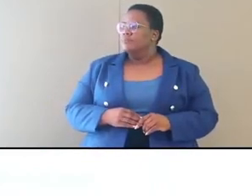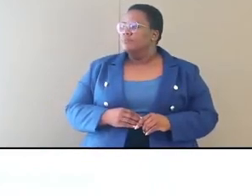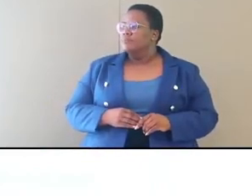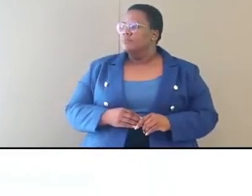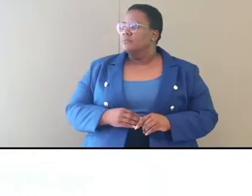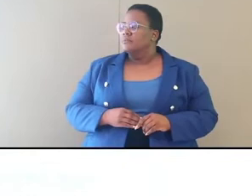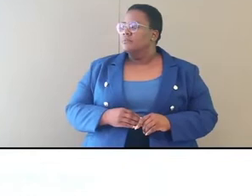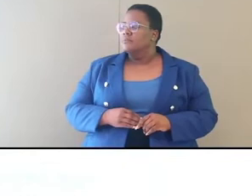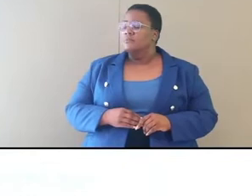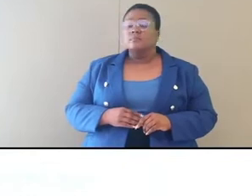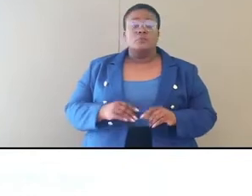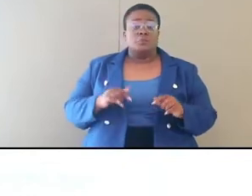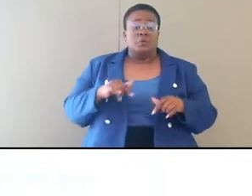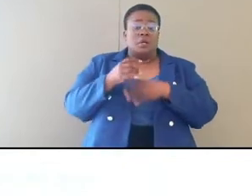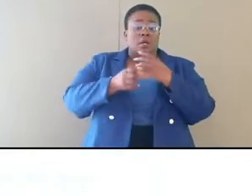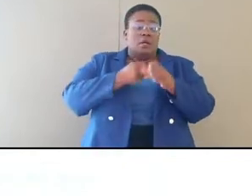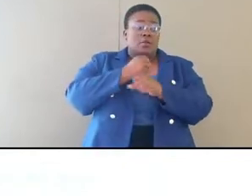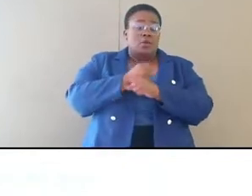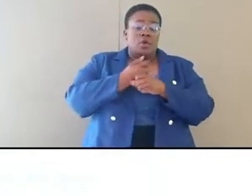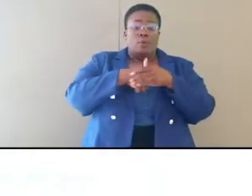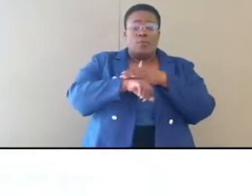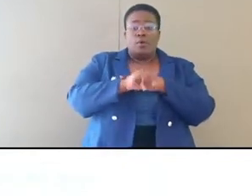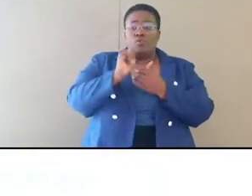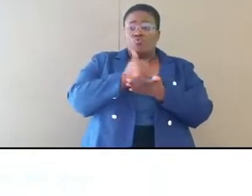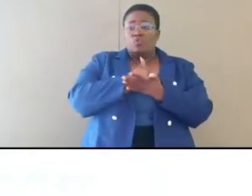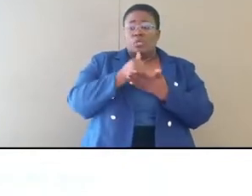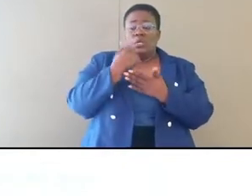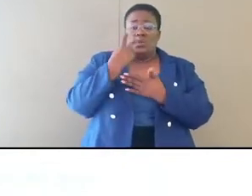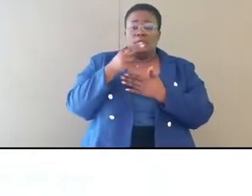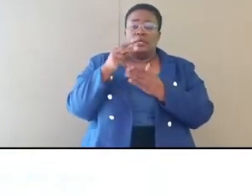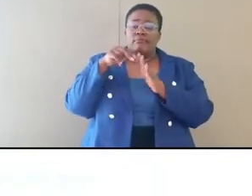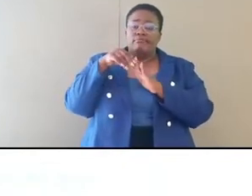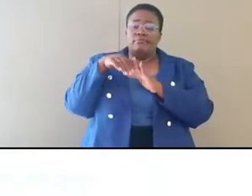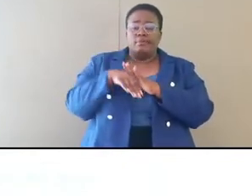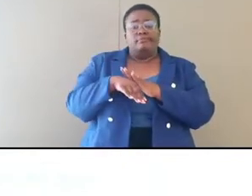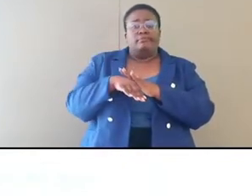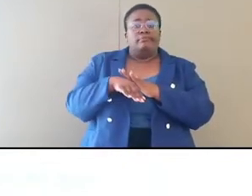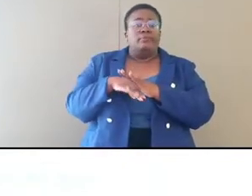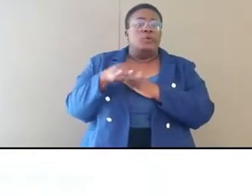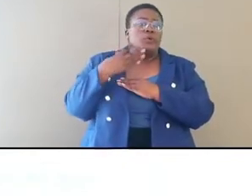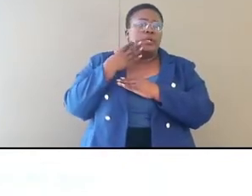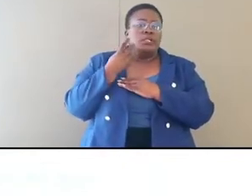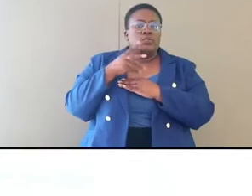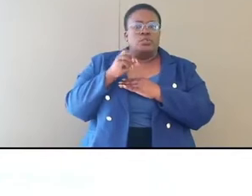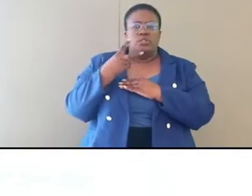Our current year birth registrations, you can see that huge dip in 2020.